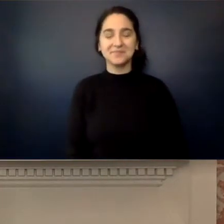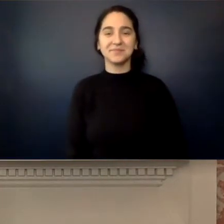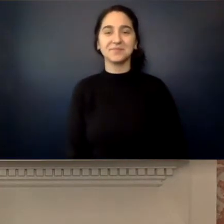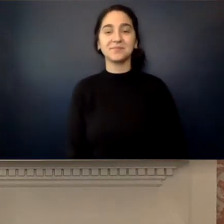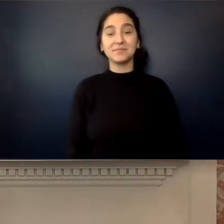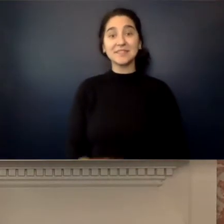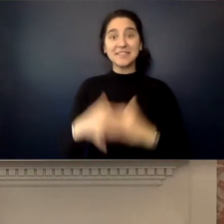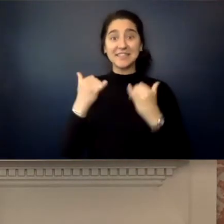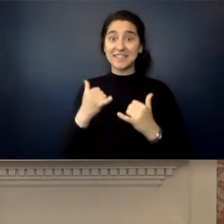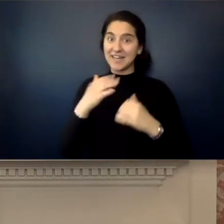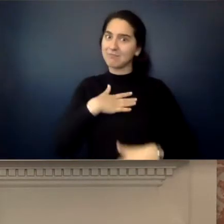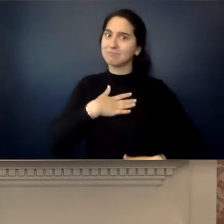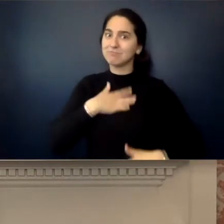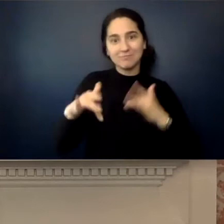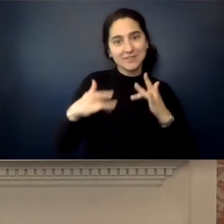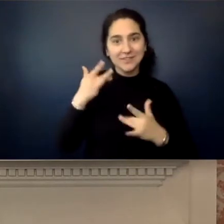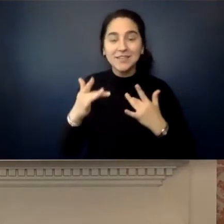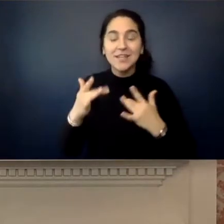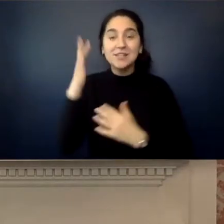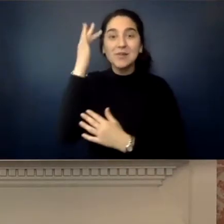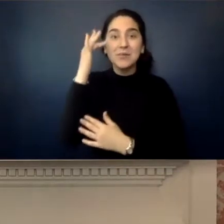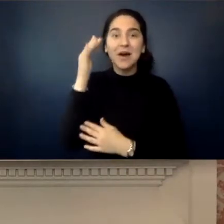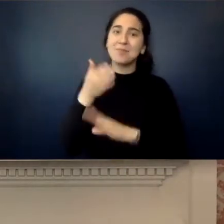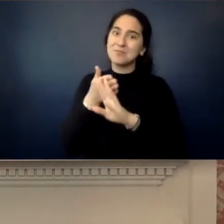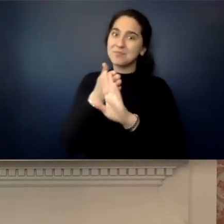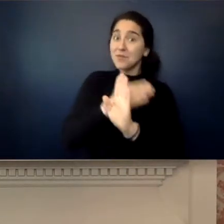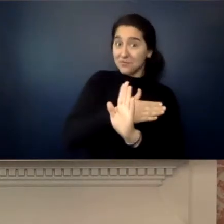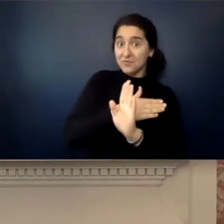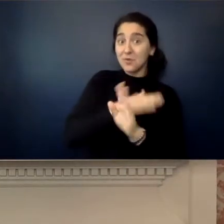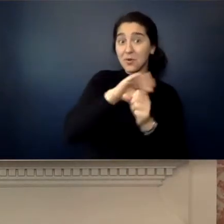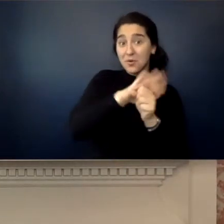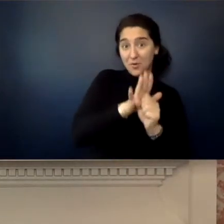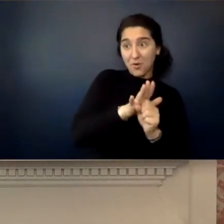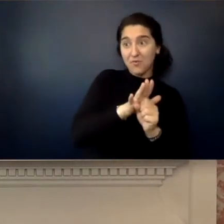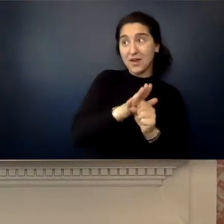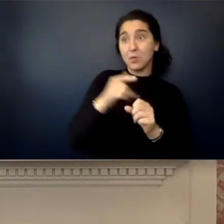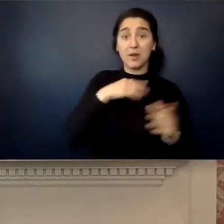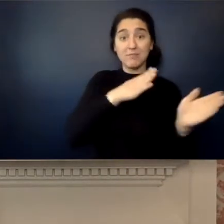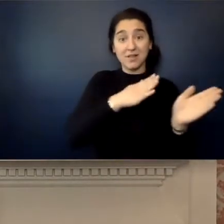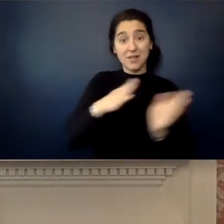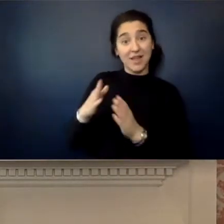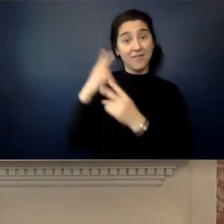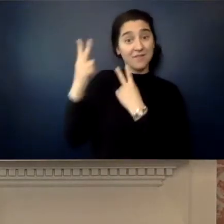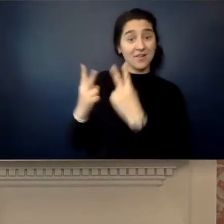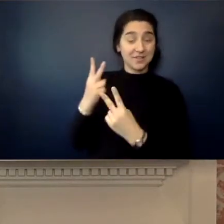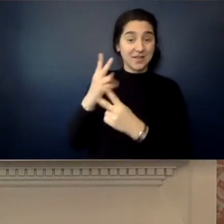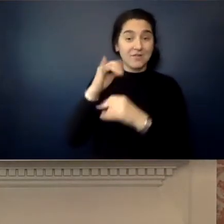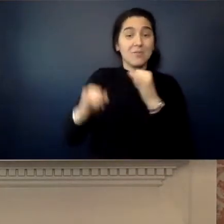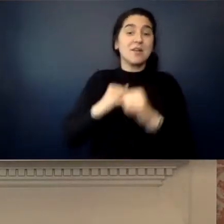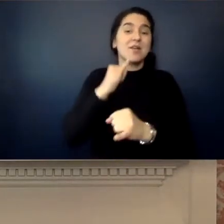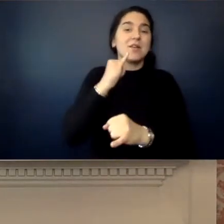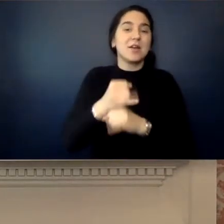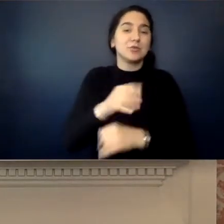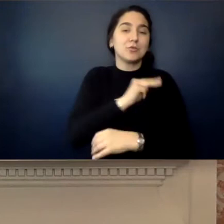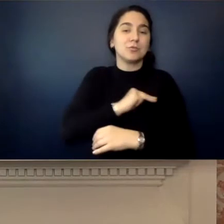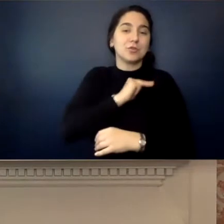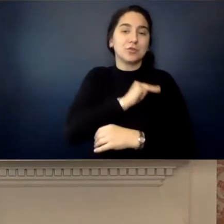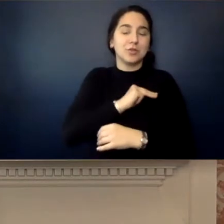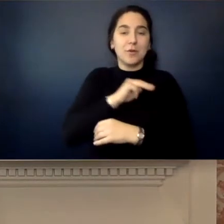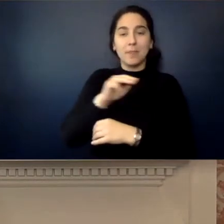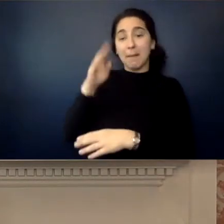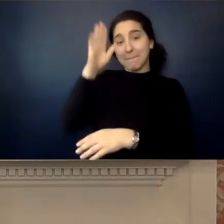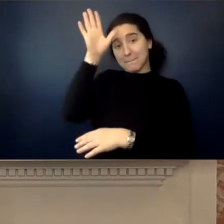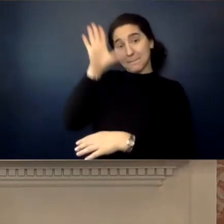that. Today we are in for a real treat. In the before time, we had planned a visit from one of